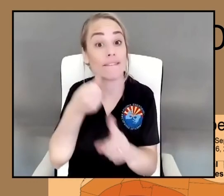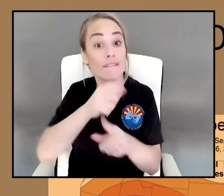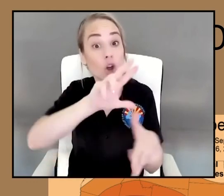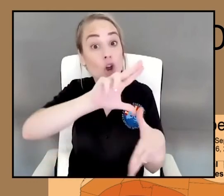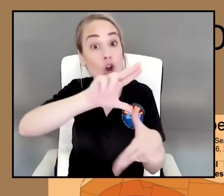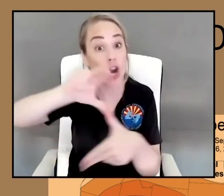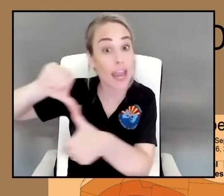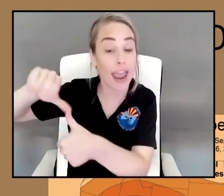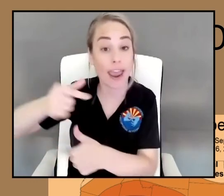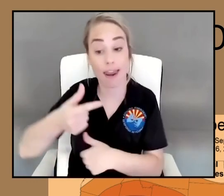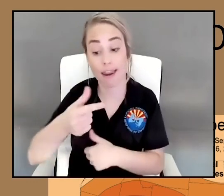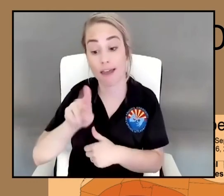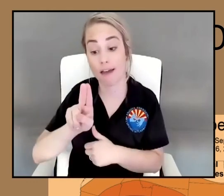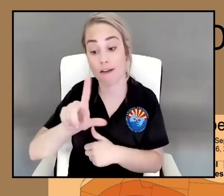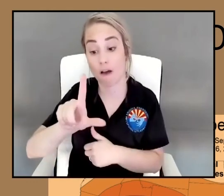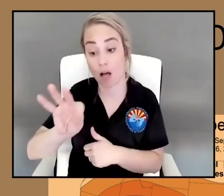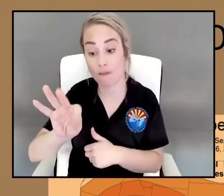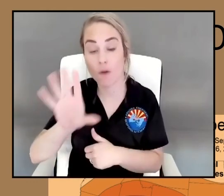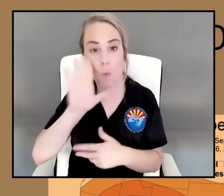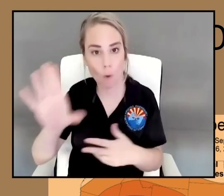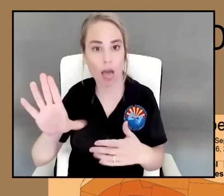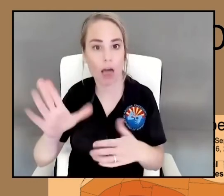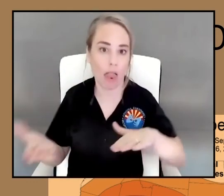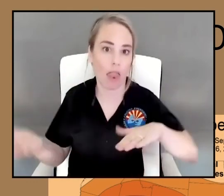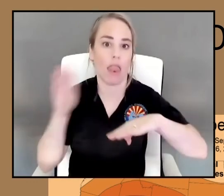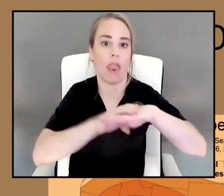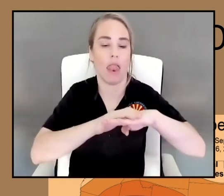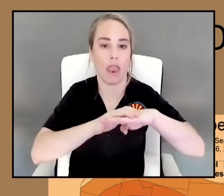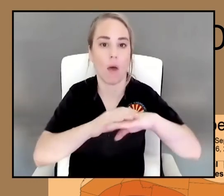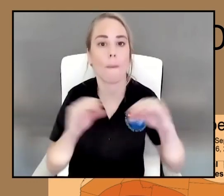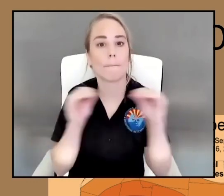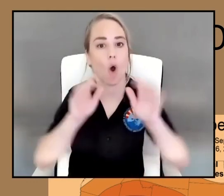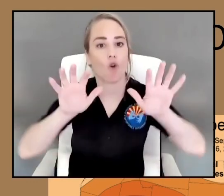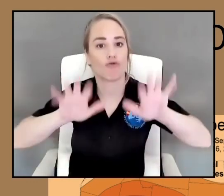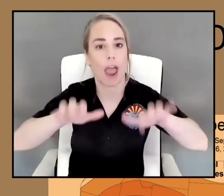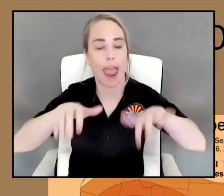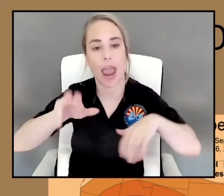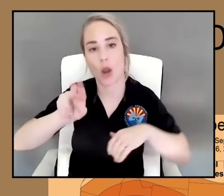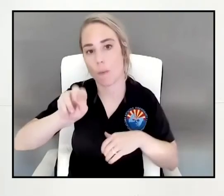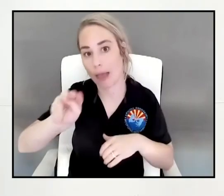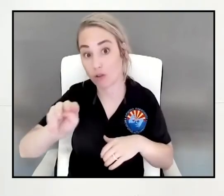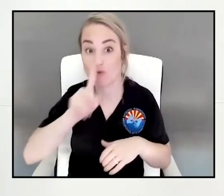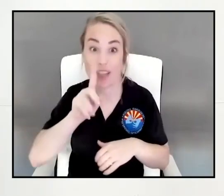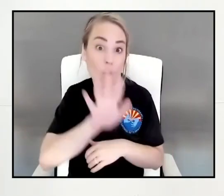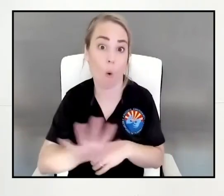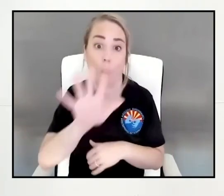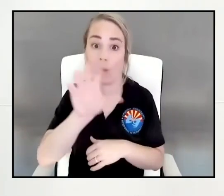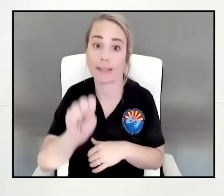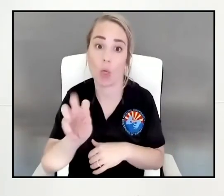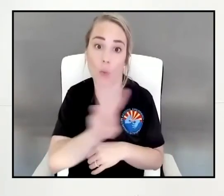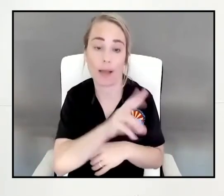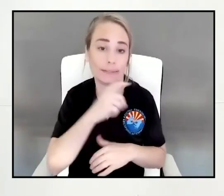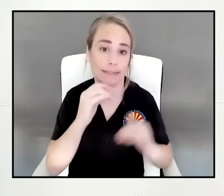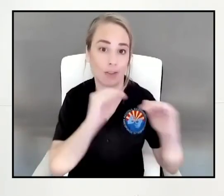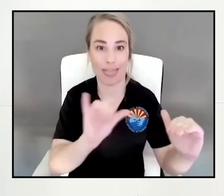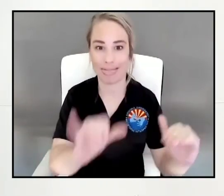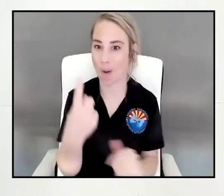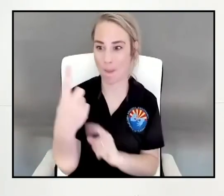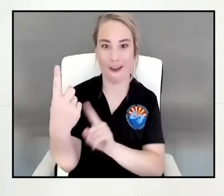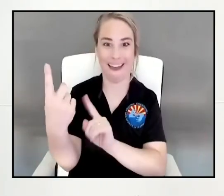actually enhance the moisture over New Mexico and the whole desert Southwest. So that's the one unknown we don't have,